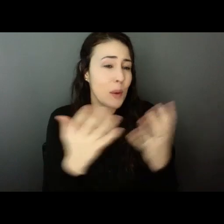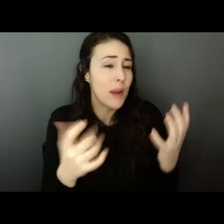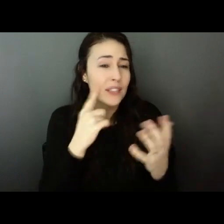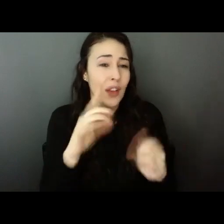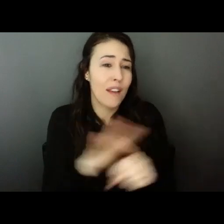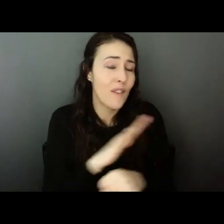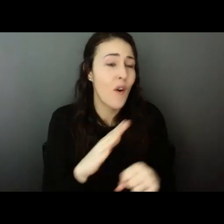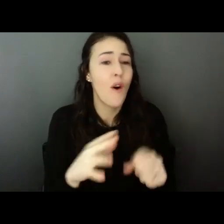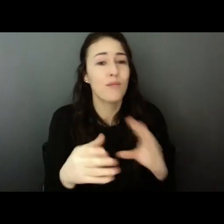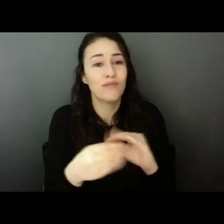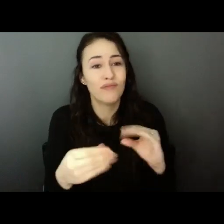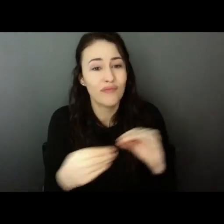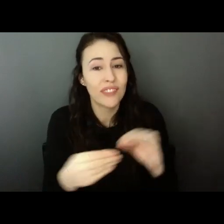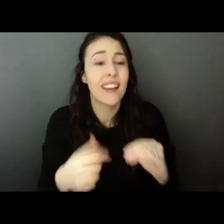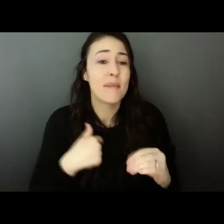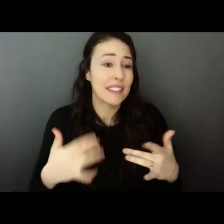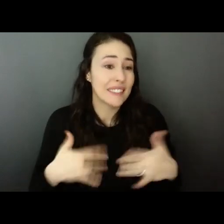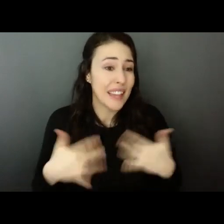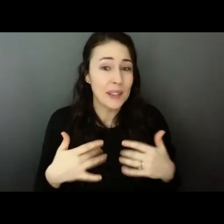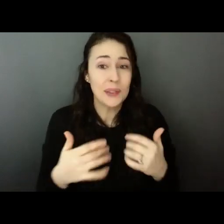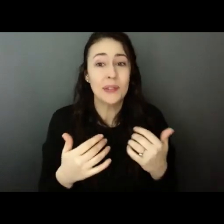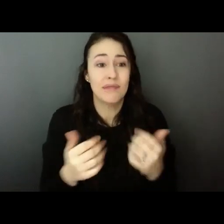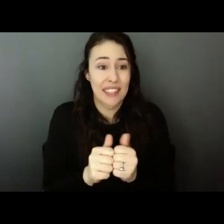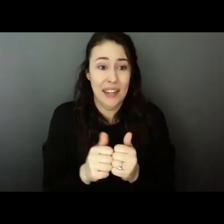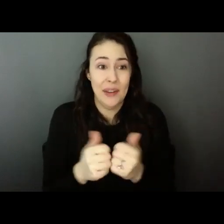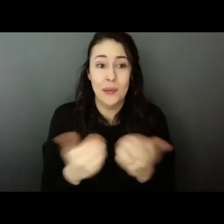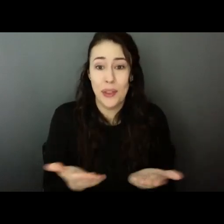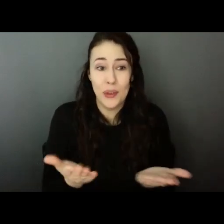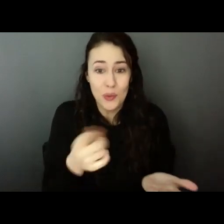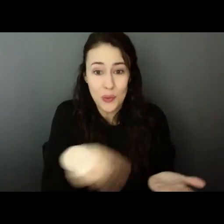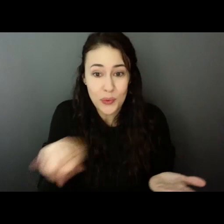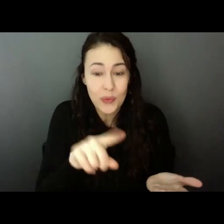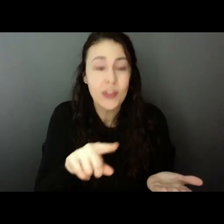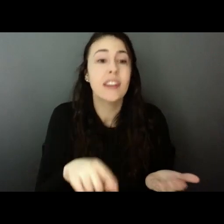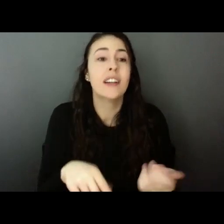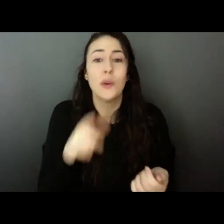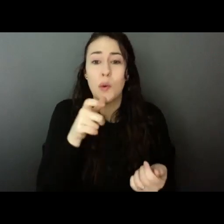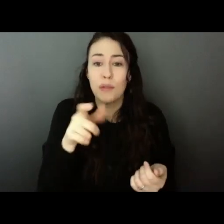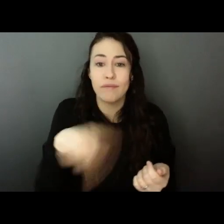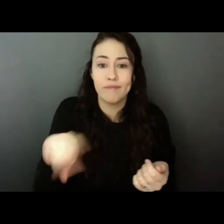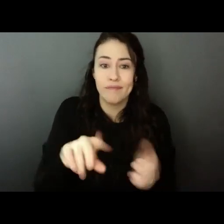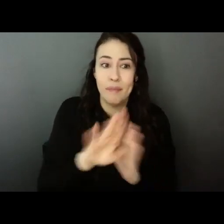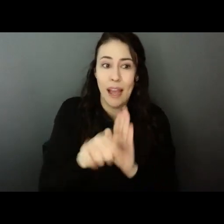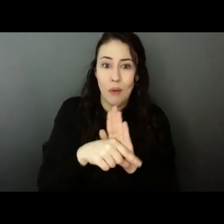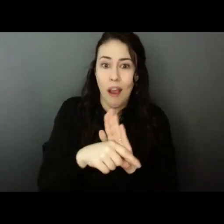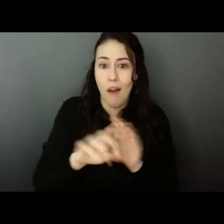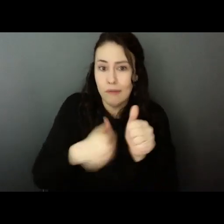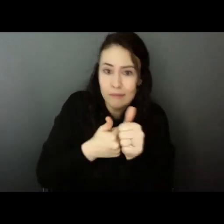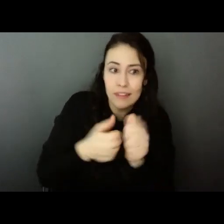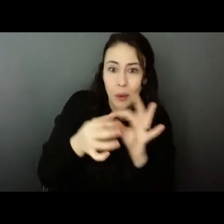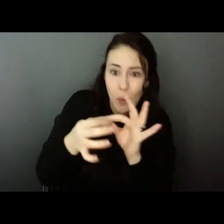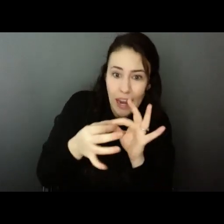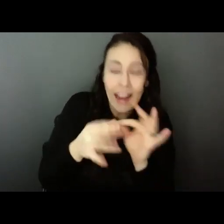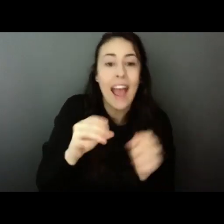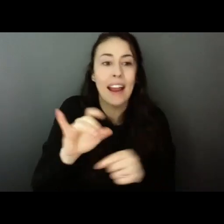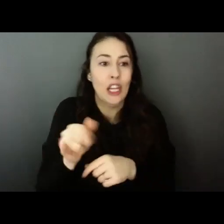all. Definitely appreciate those in the background of coordinating and Jarek. I'm like, when Jarek calls,